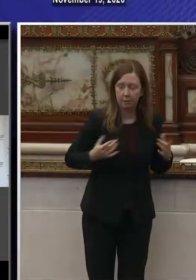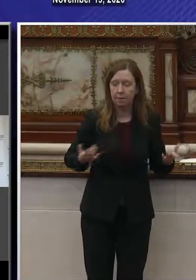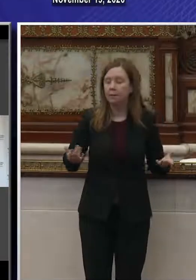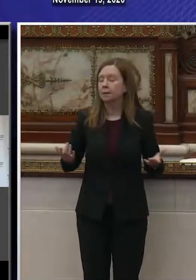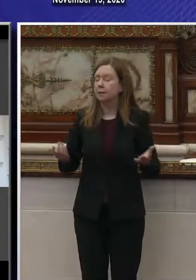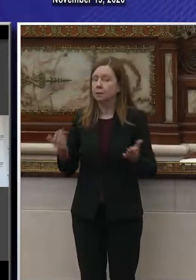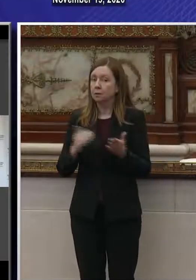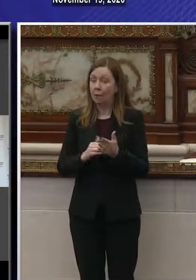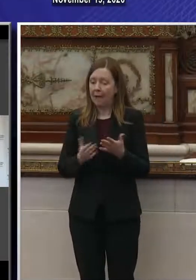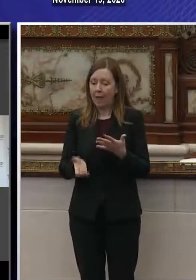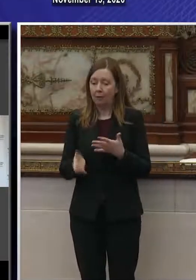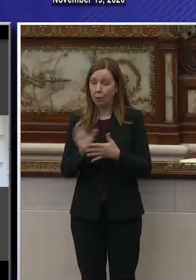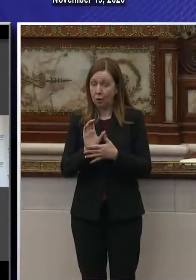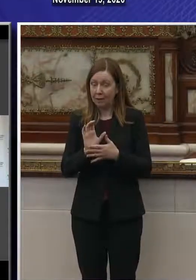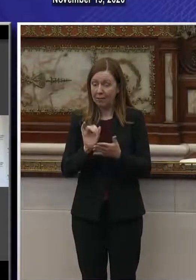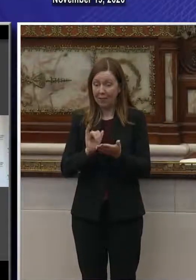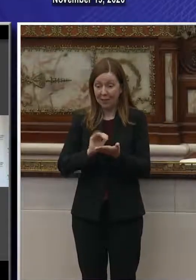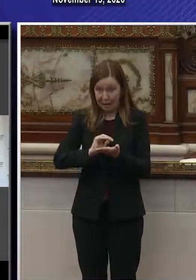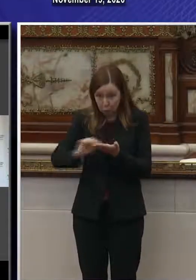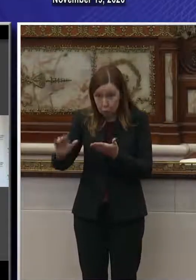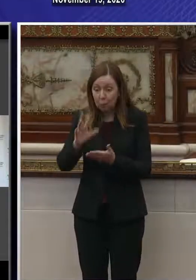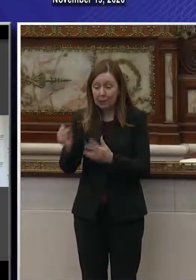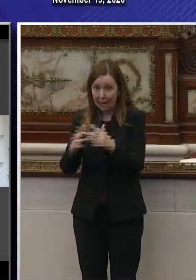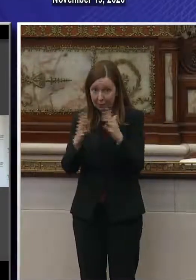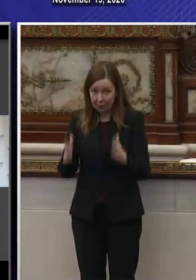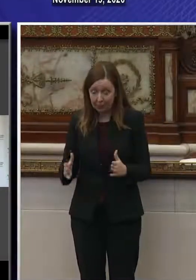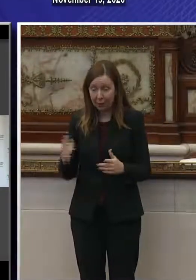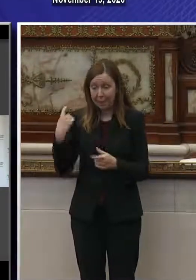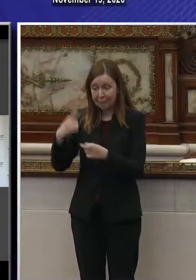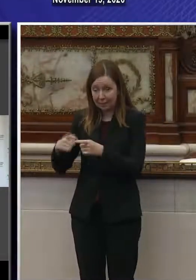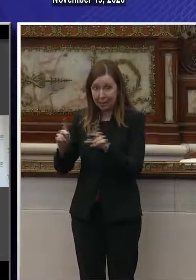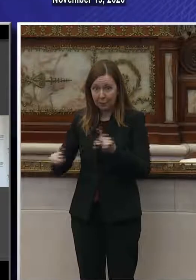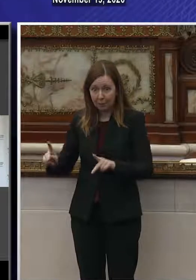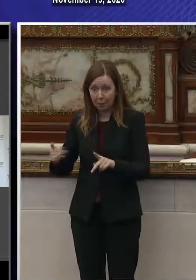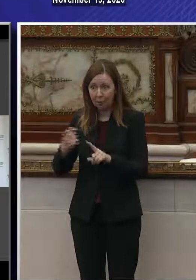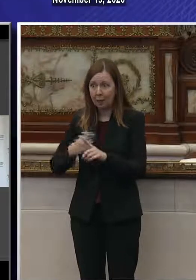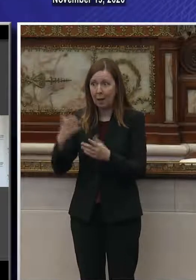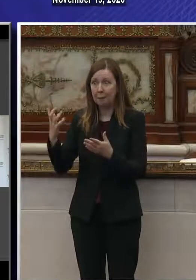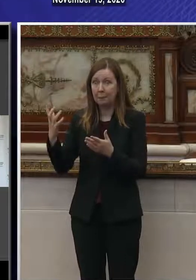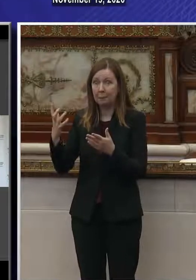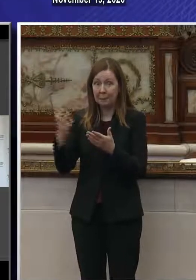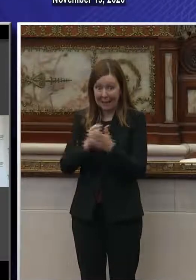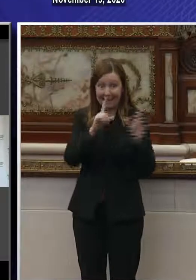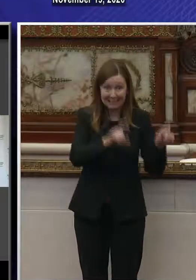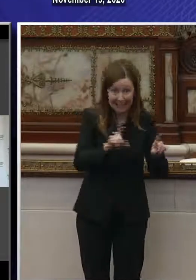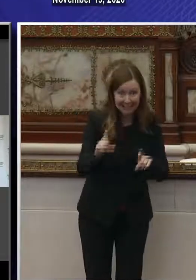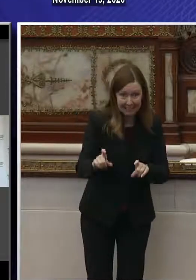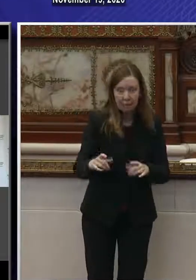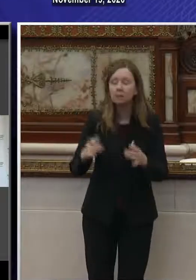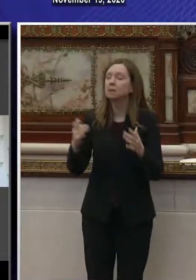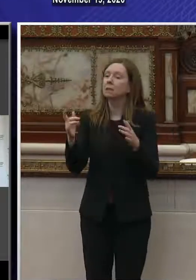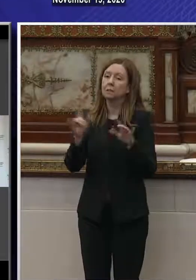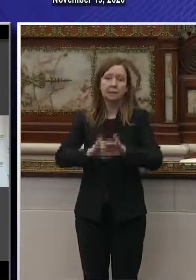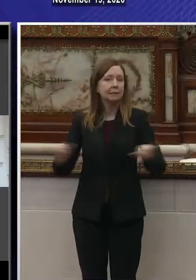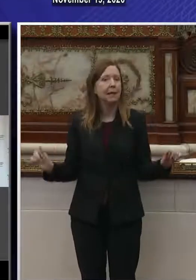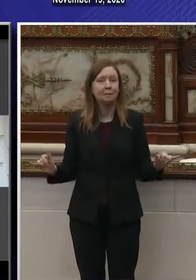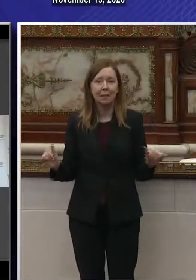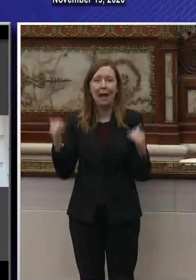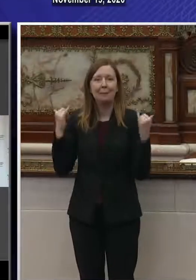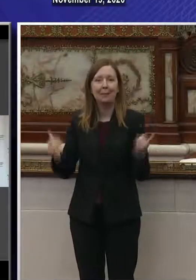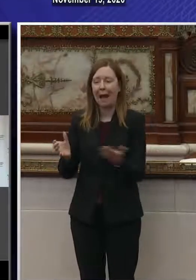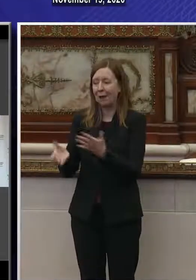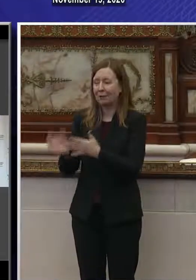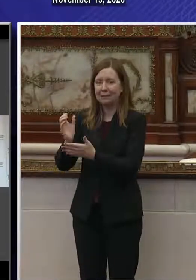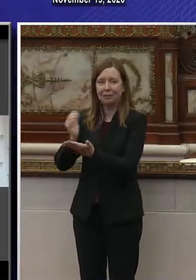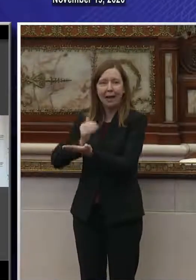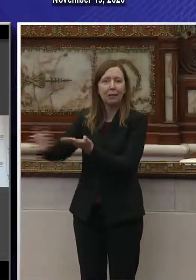the criteria that excluded African Americans and Latinx from getting tested are going to be some of the same criteria